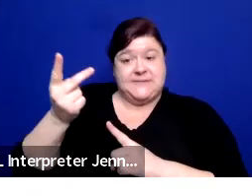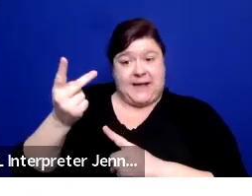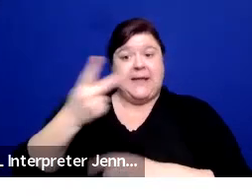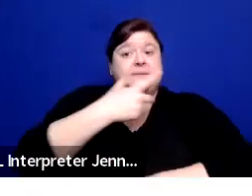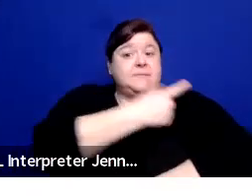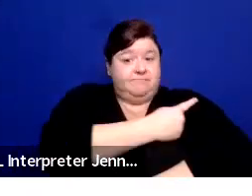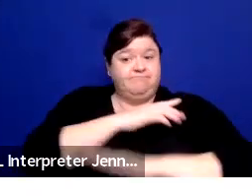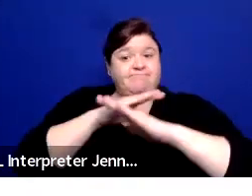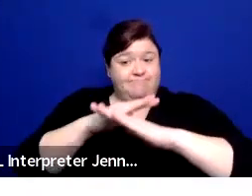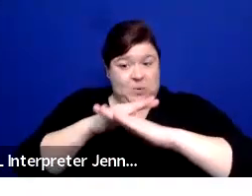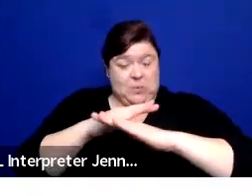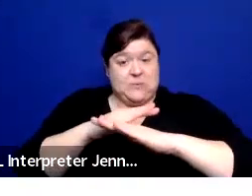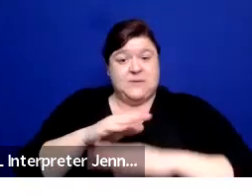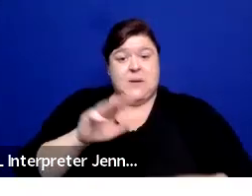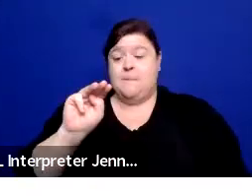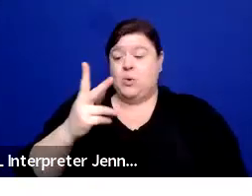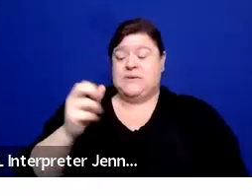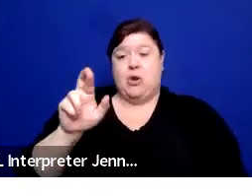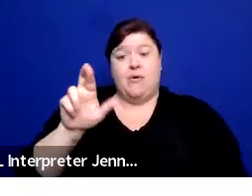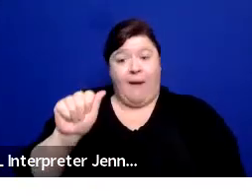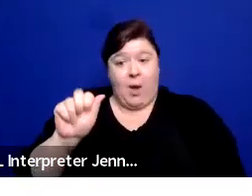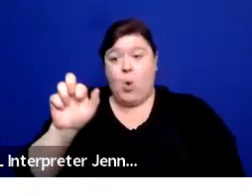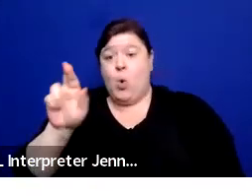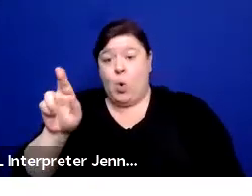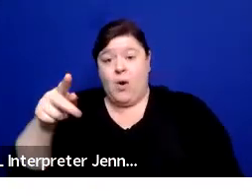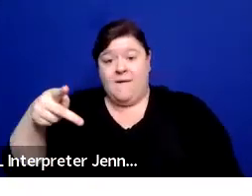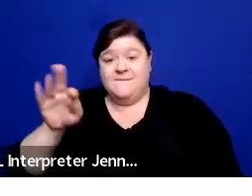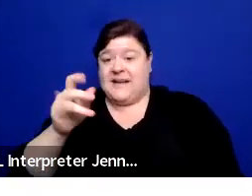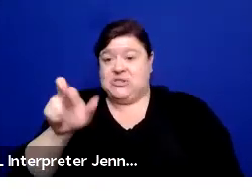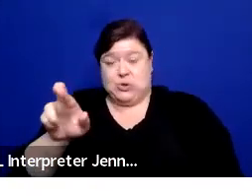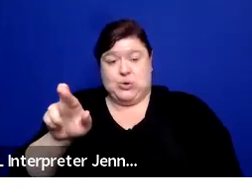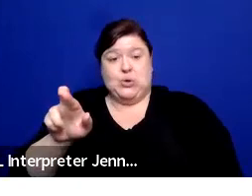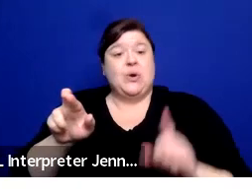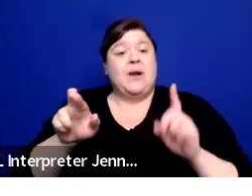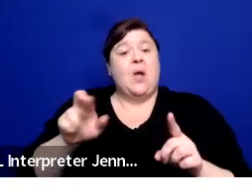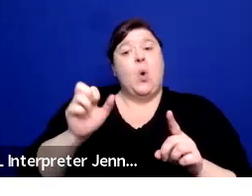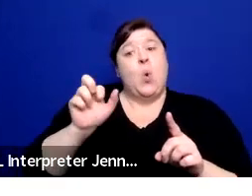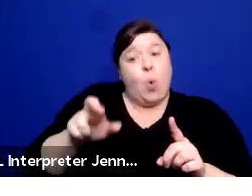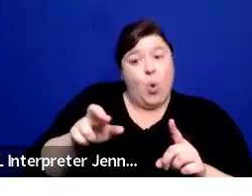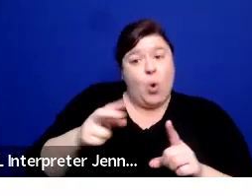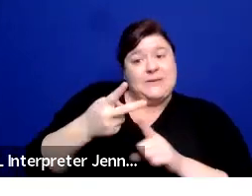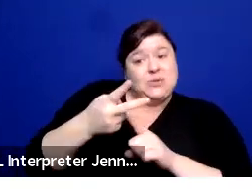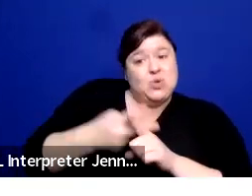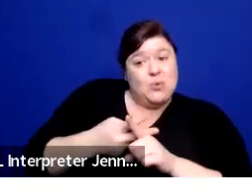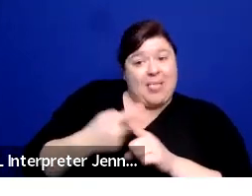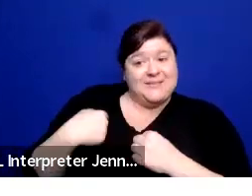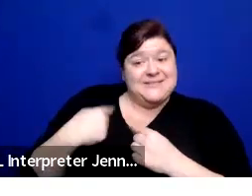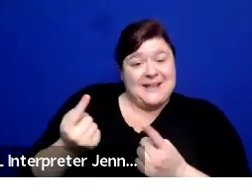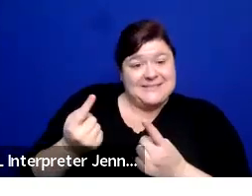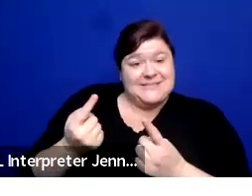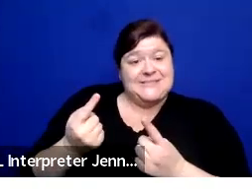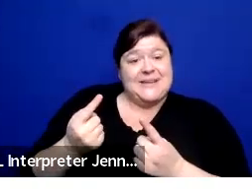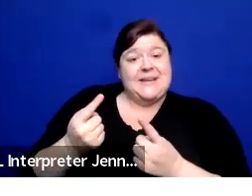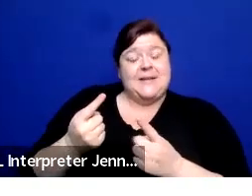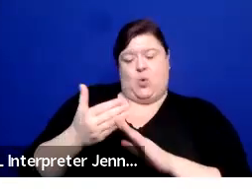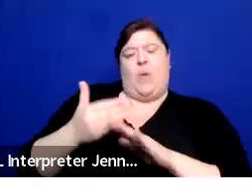mRNA vaccine, their Moderna or Pfizer vaccine, or less than 2 months out from completing their Johnson & Johnson vaccine. So essentially